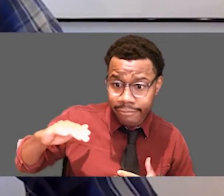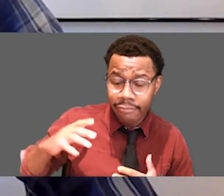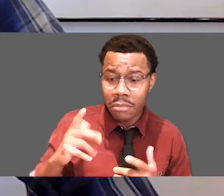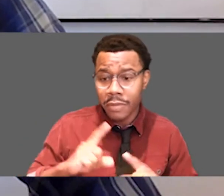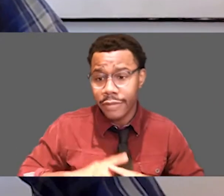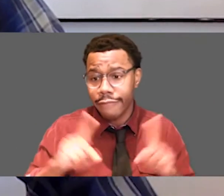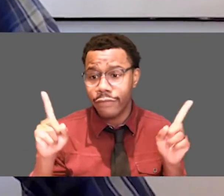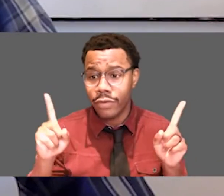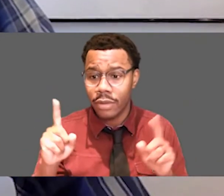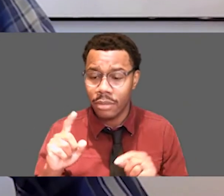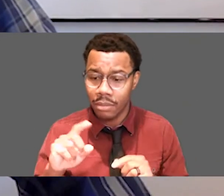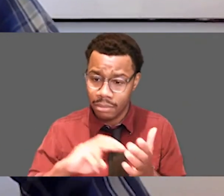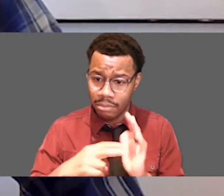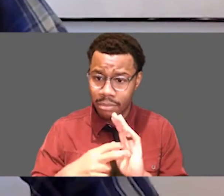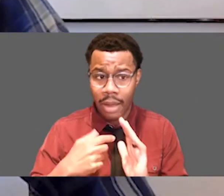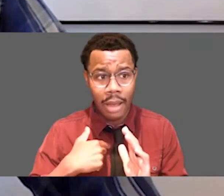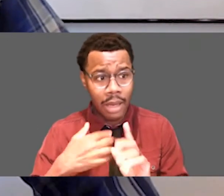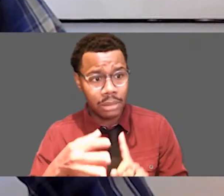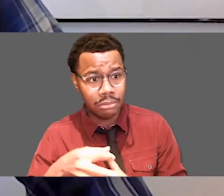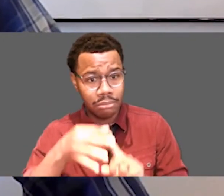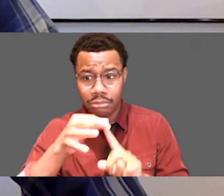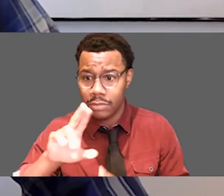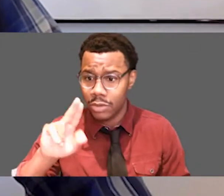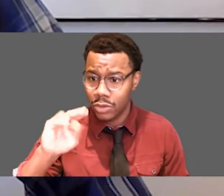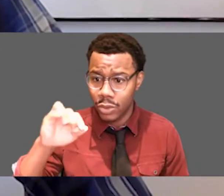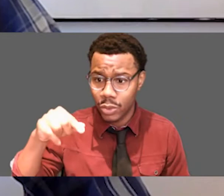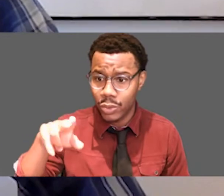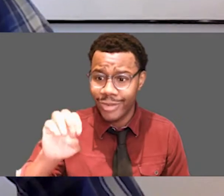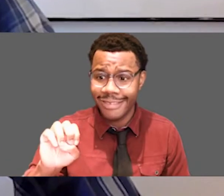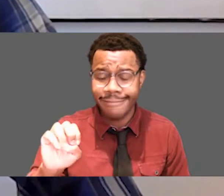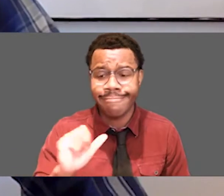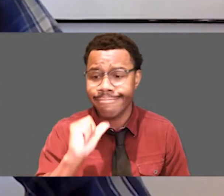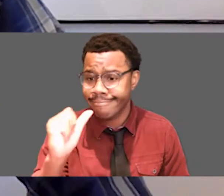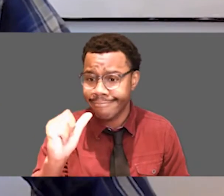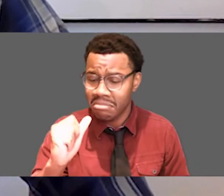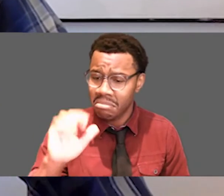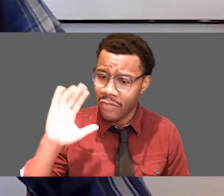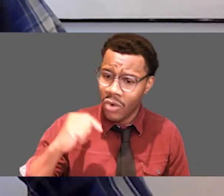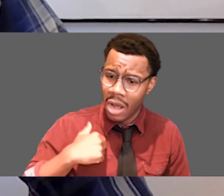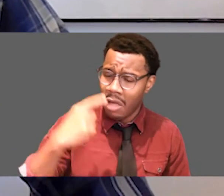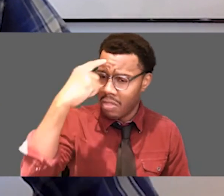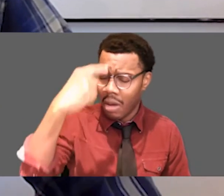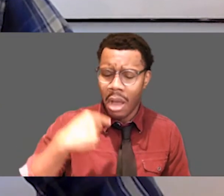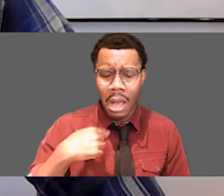unique. Growing up, I used to think that they were, in fact, unique and even shameful.